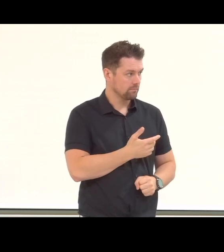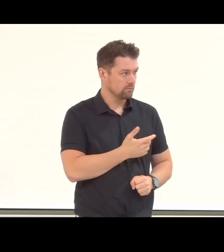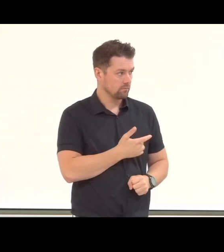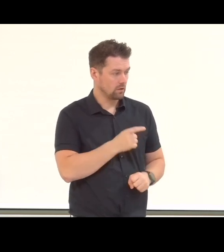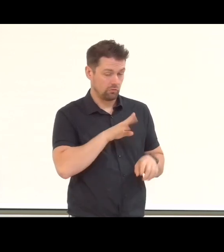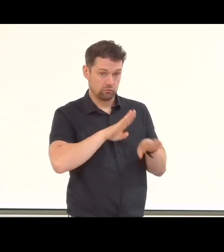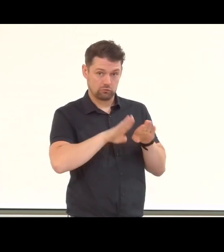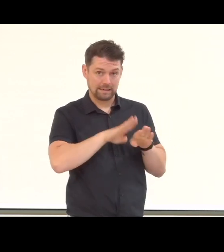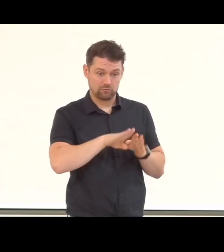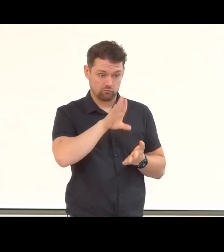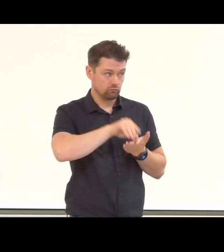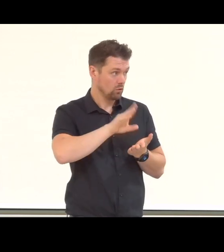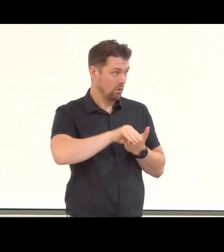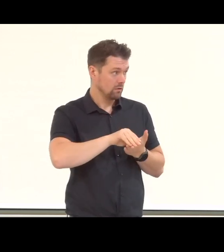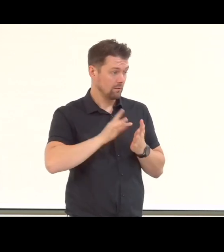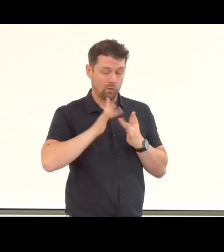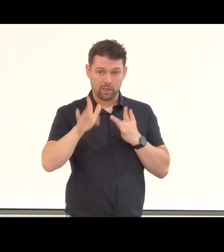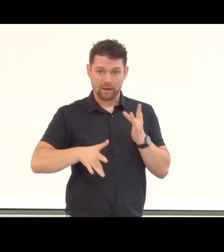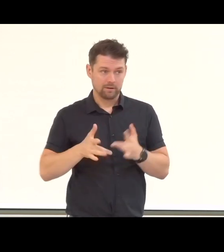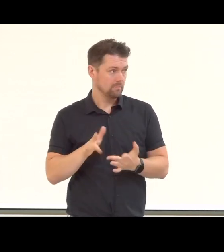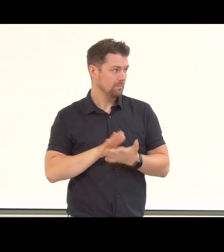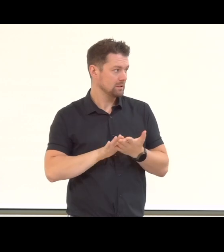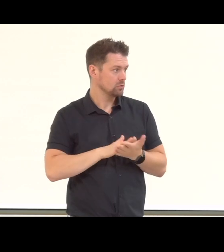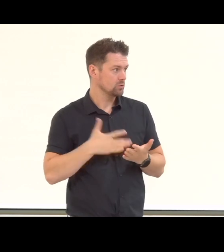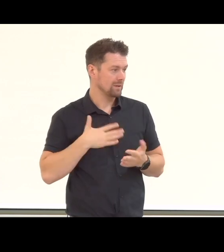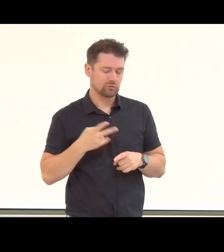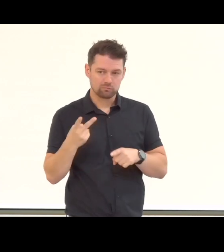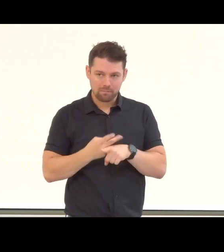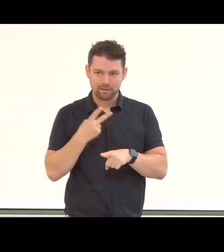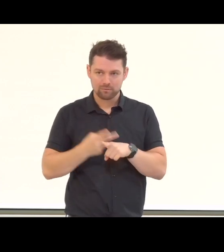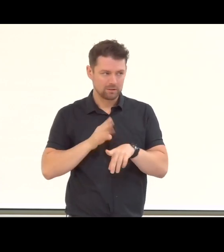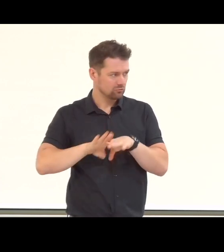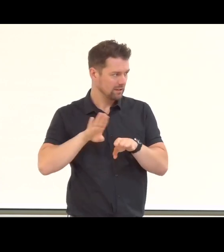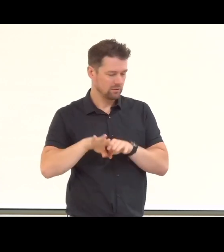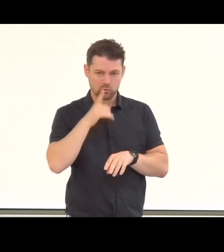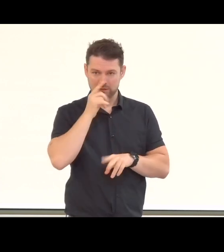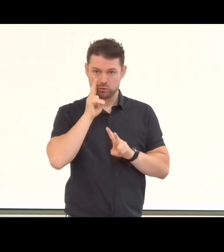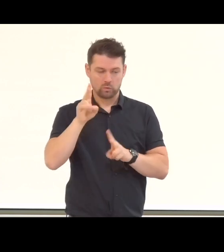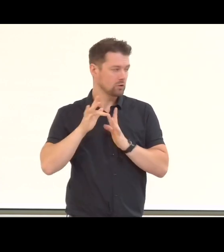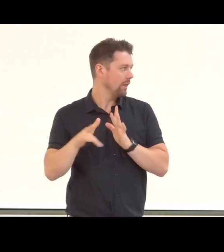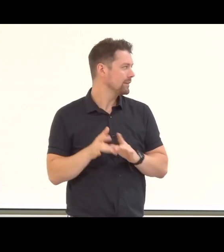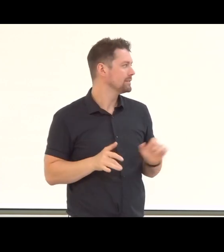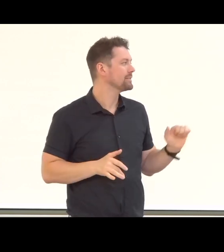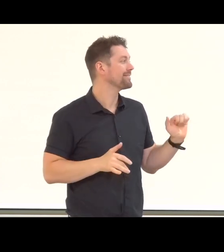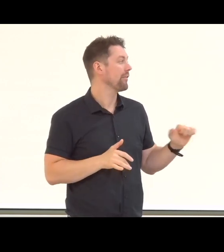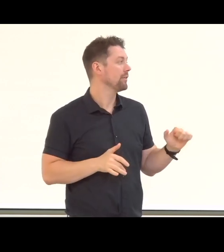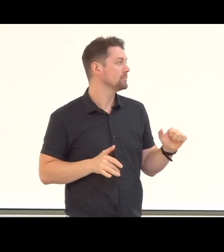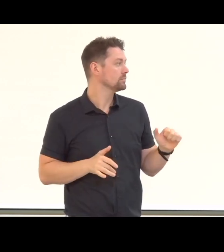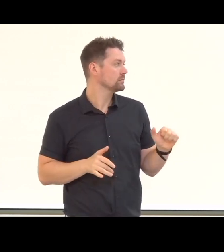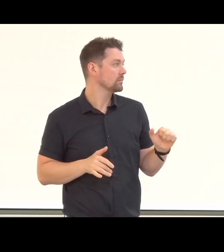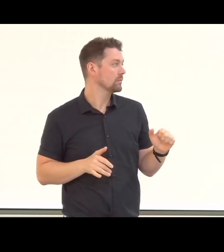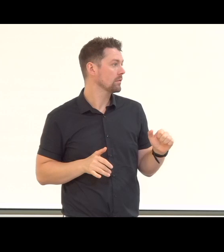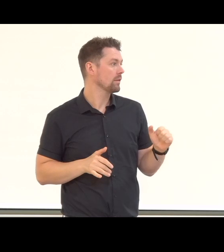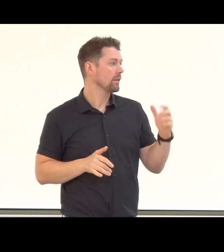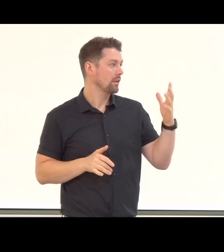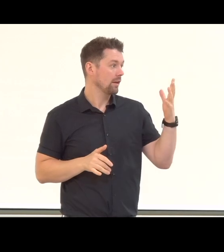it online available so you don't have to keep training people and it's just plug and play? They are, but you need to sign an